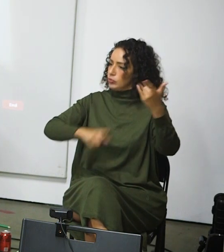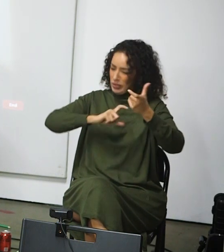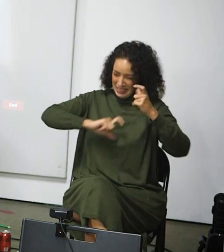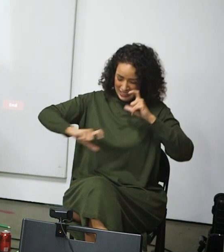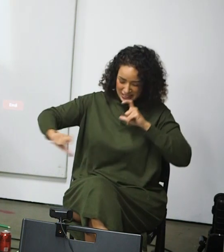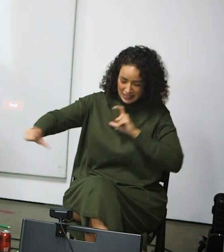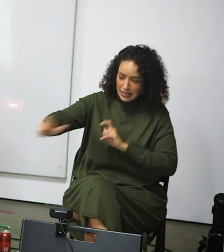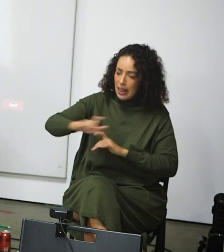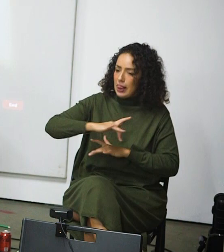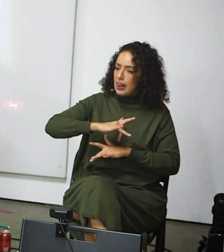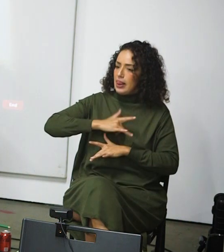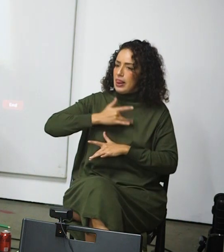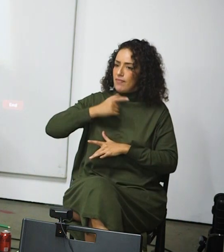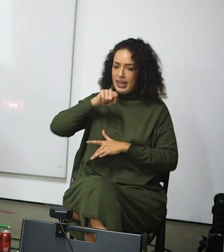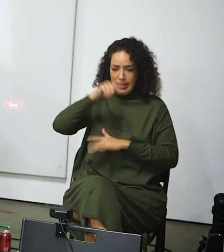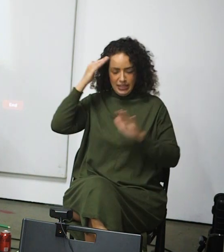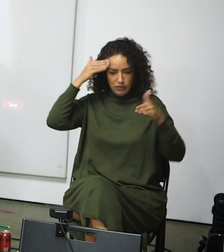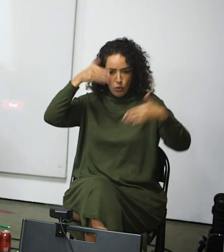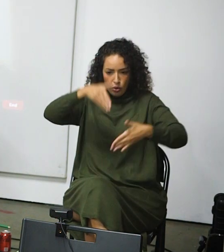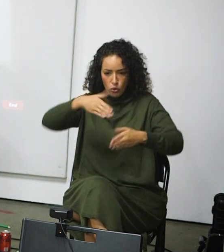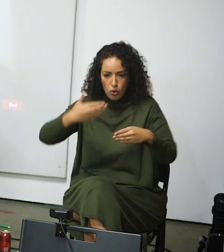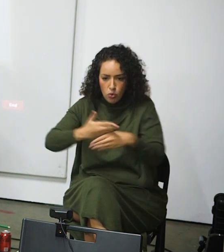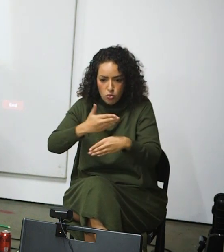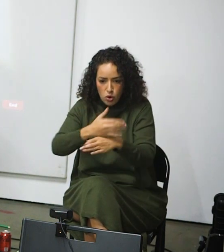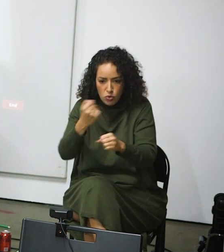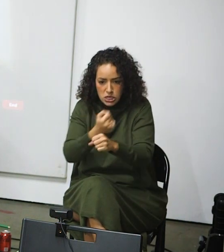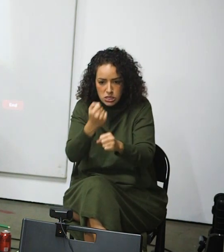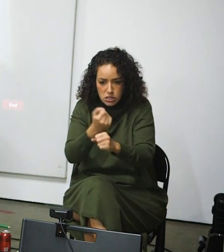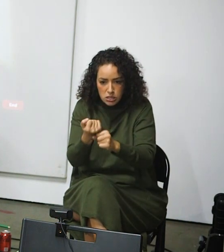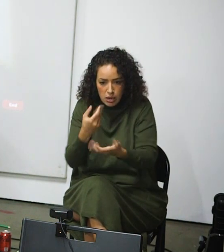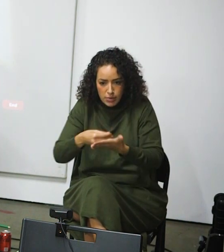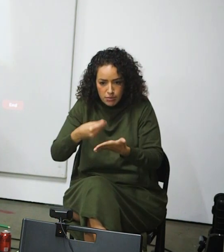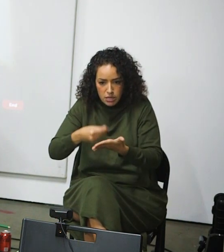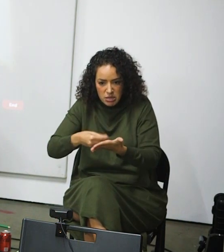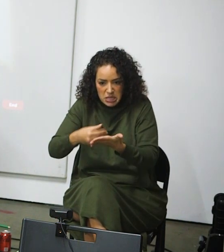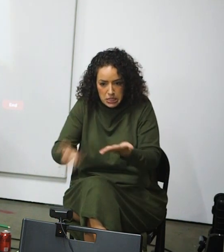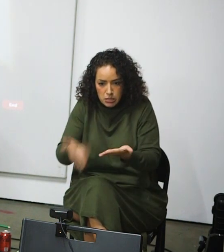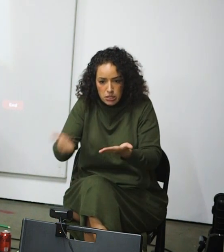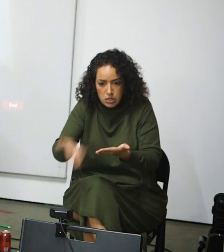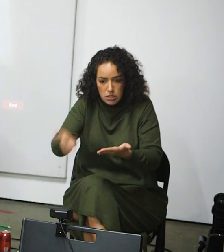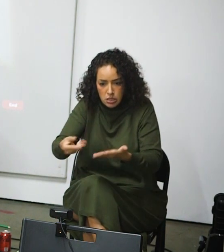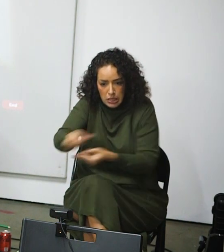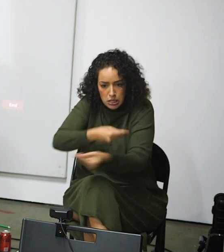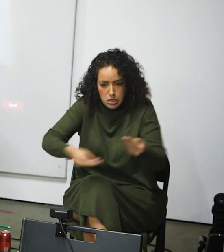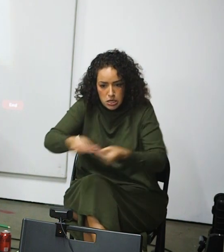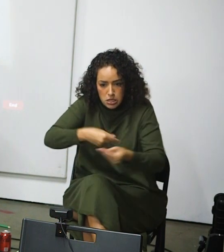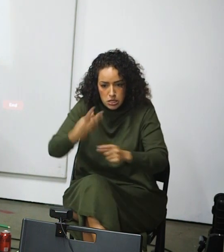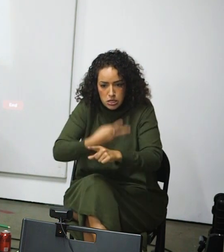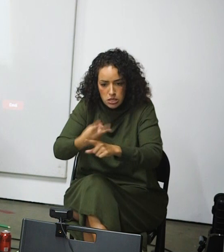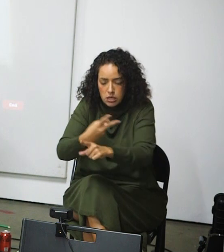that overproductiveness. And so I just wondered these